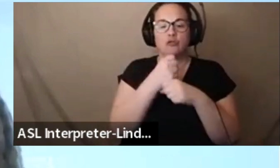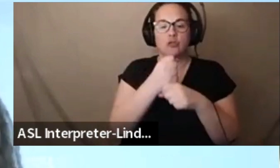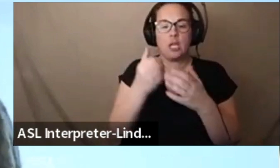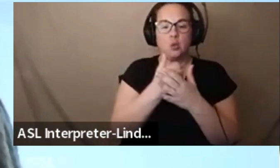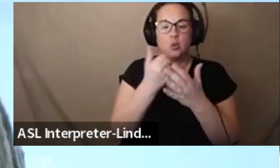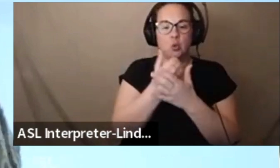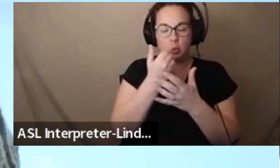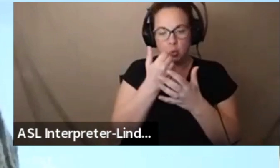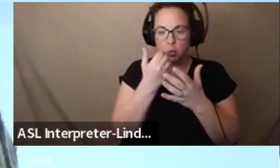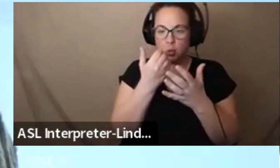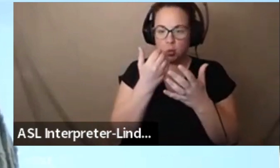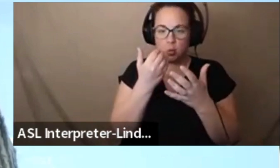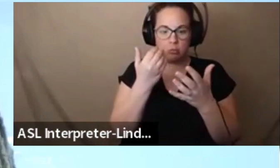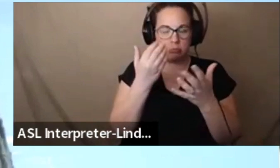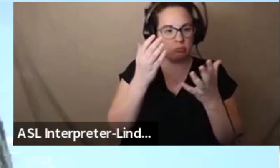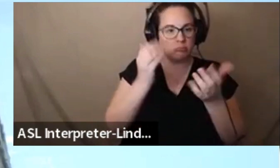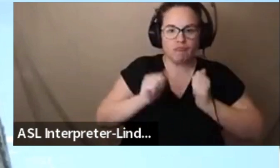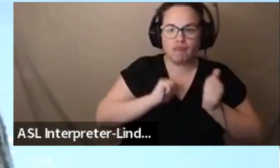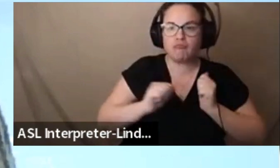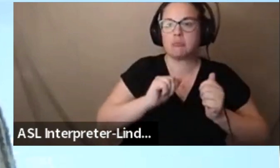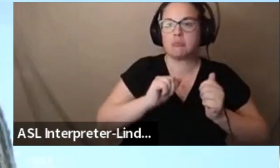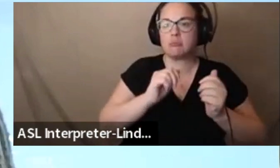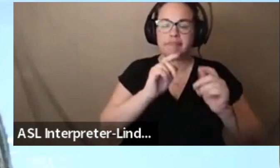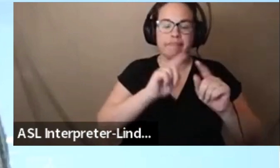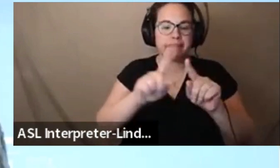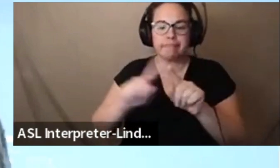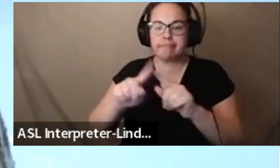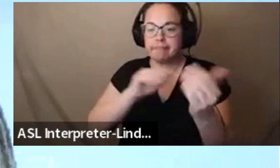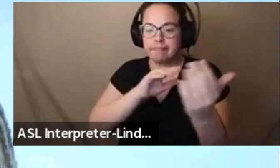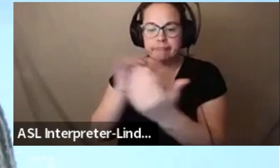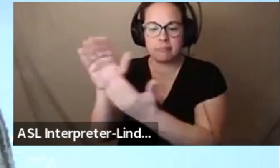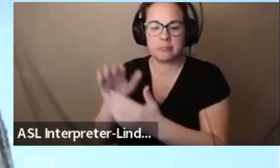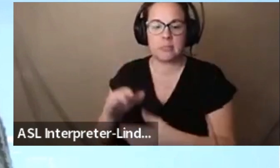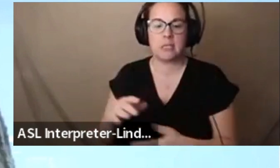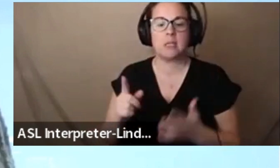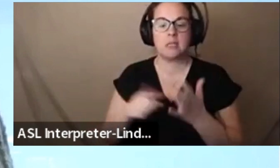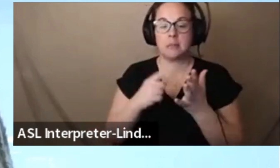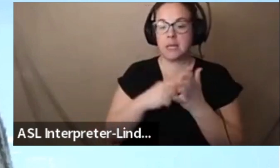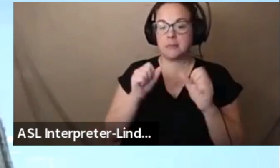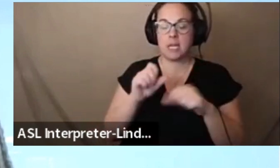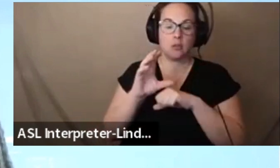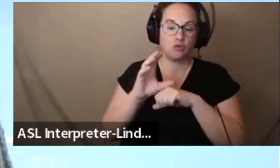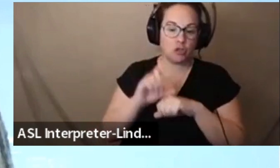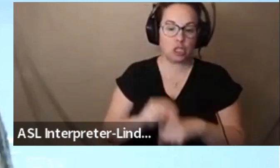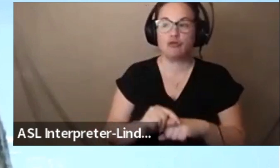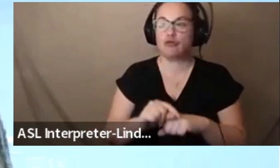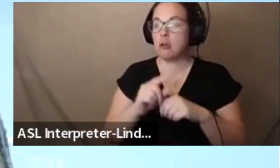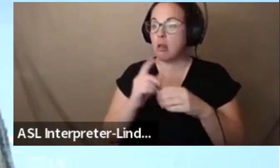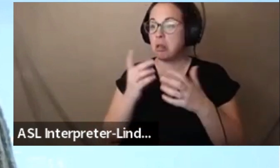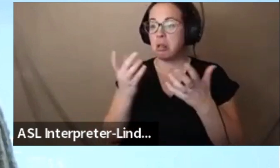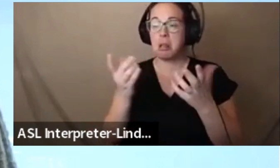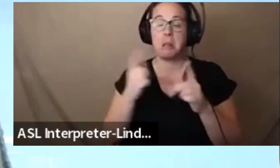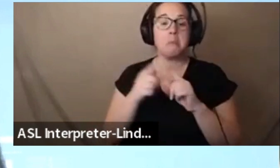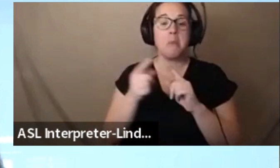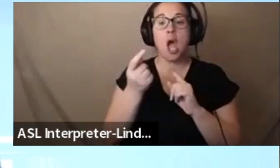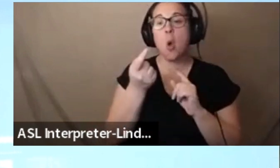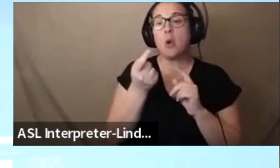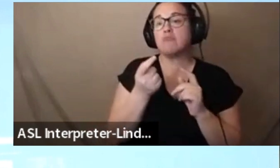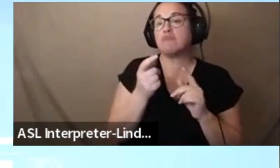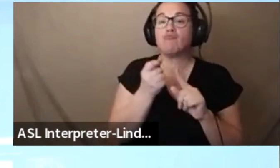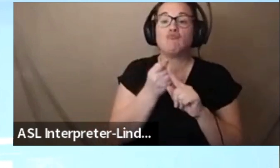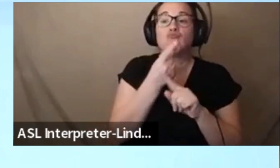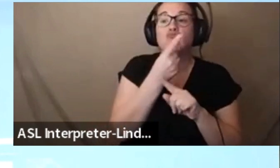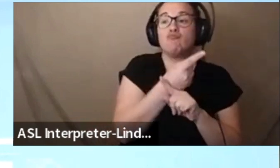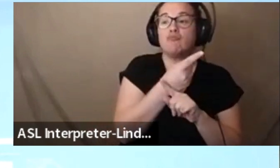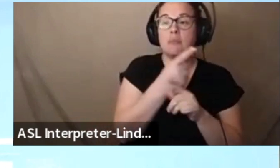the limit. There is no limit. The sea is bottomless. The sky has no ceiling. And Shakespeare